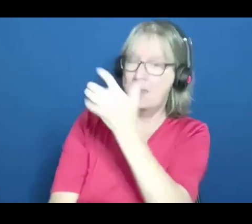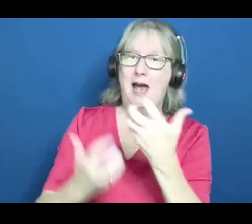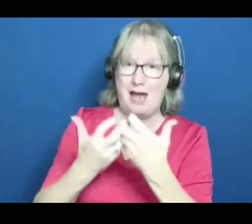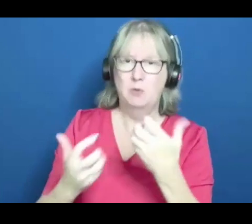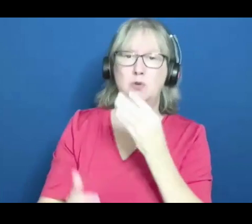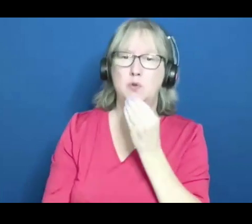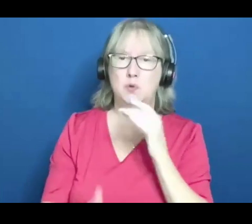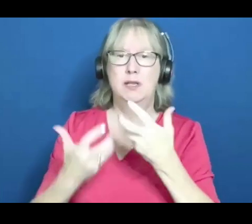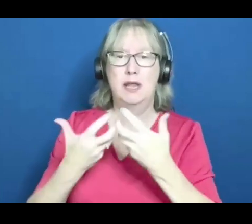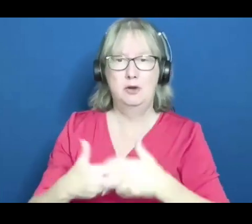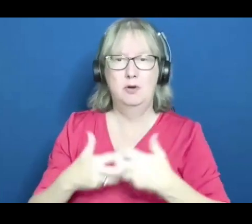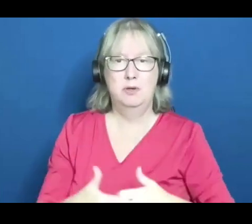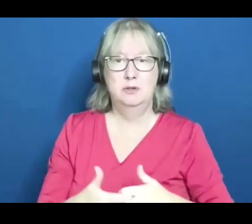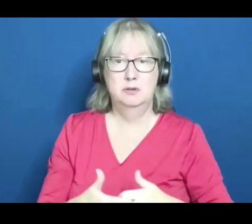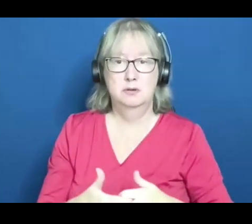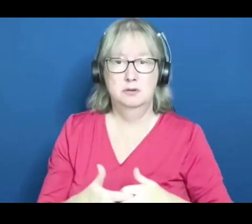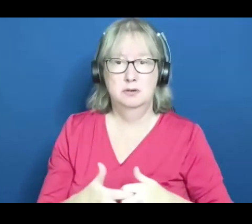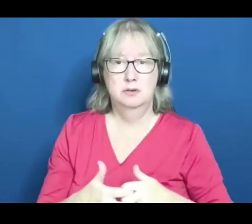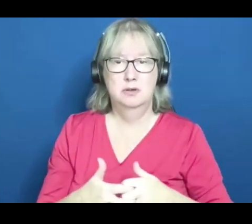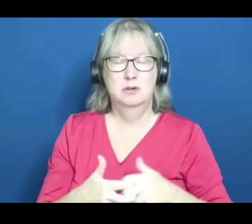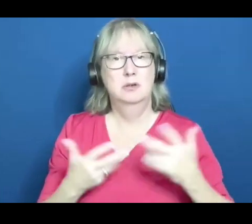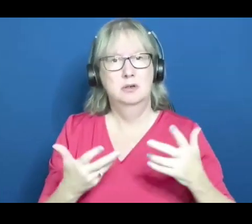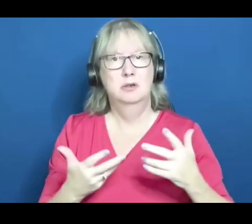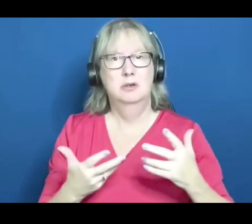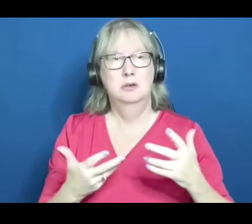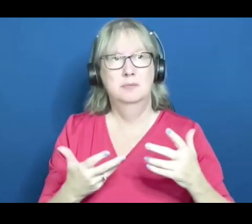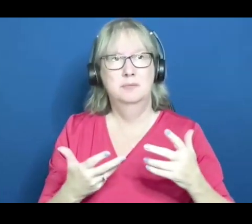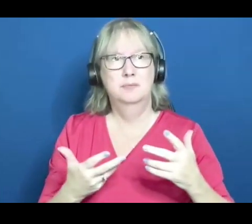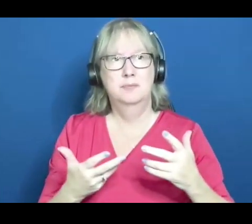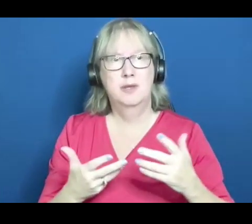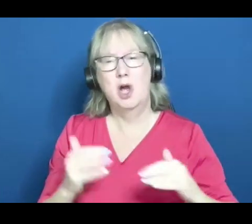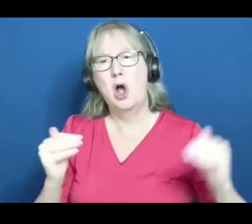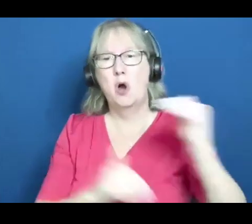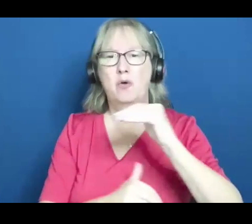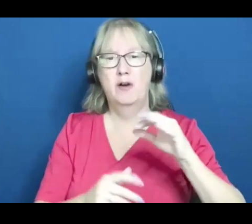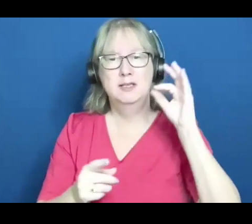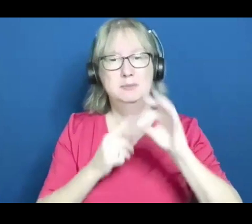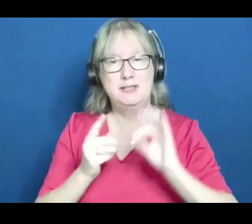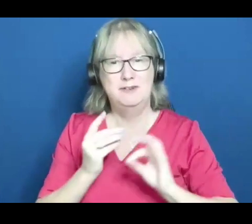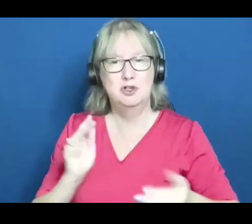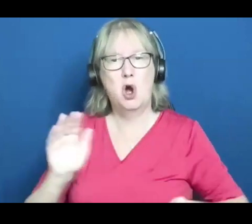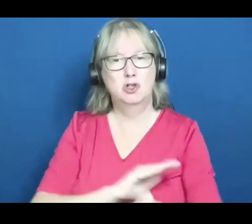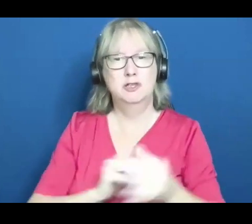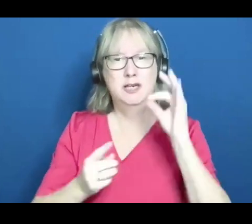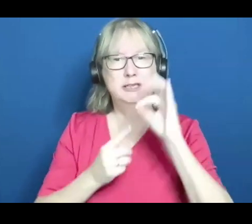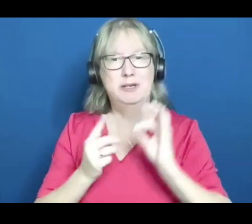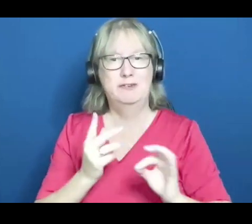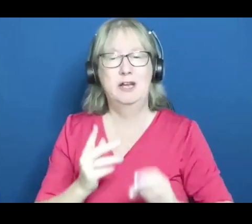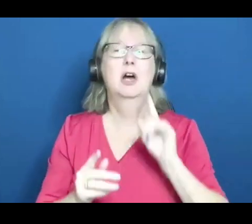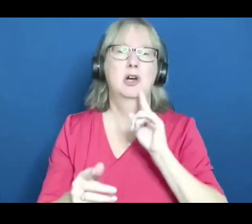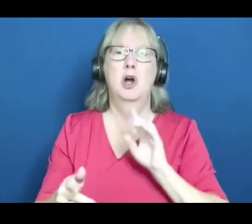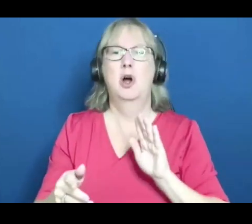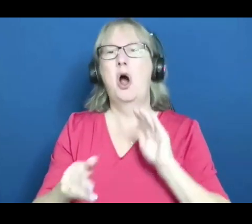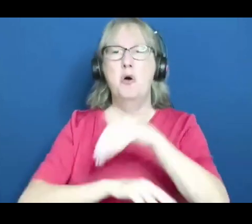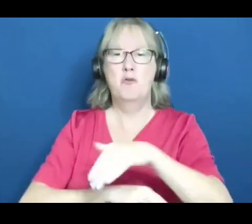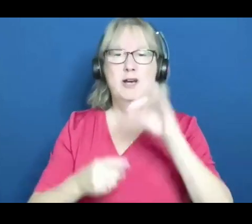that things aren't over or underspecified. Both ways is in my eyes is terrible. Overspecified, you've